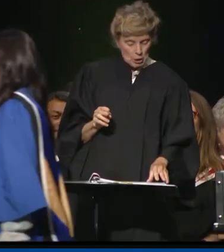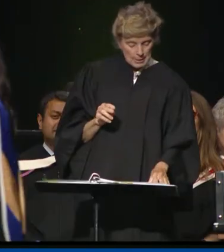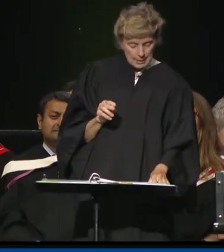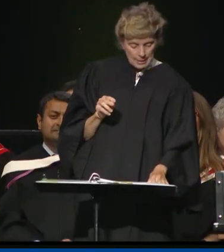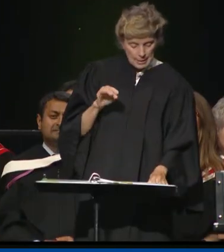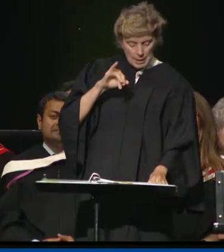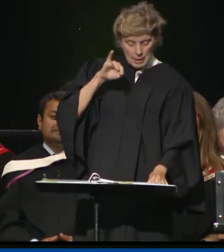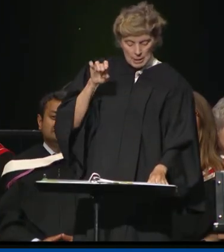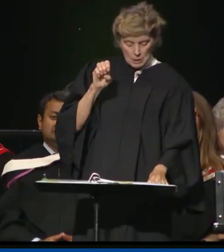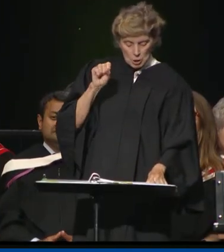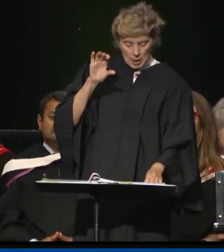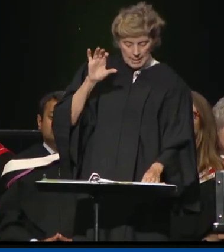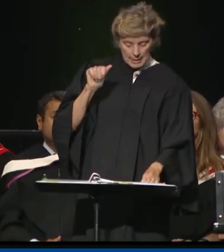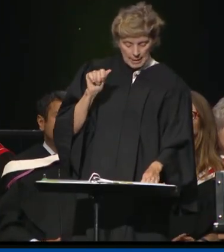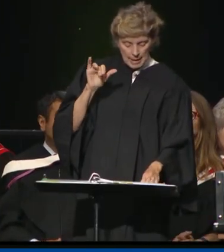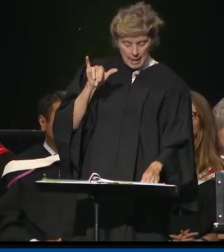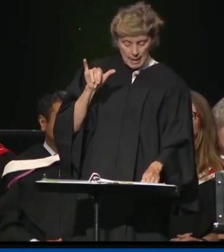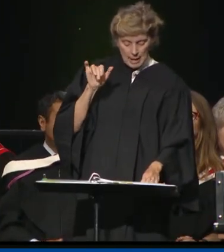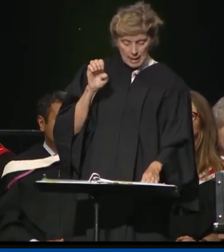Jessica Yellowless.